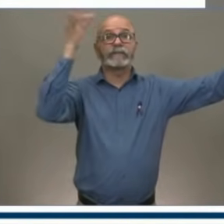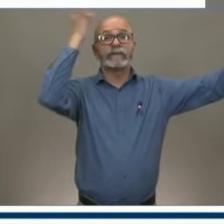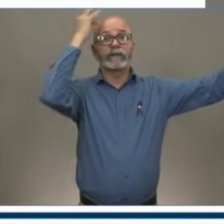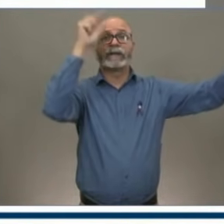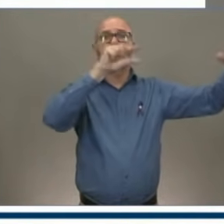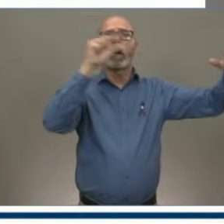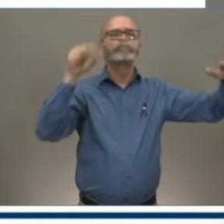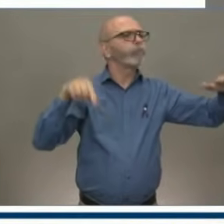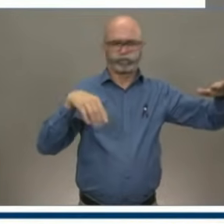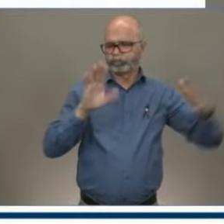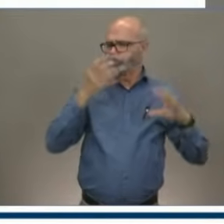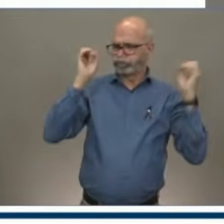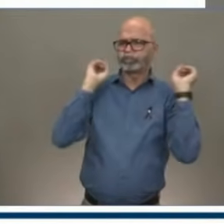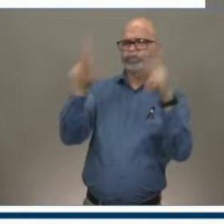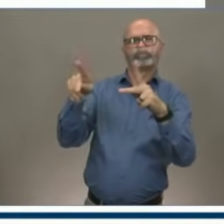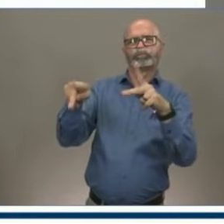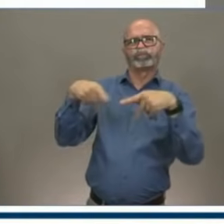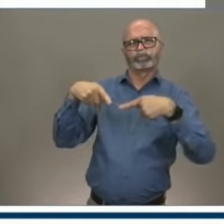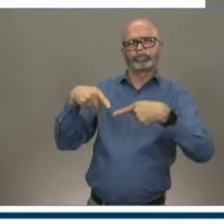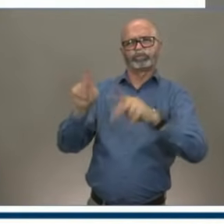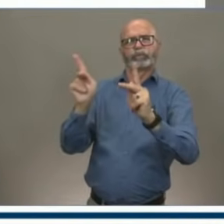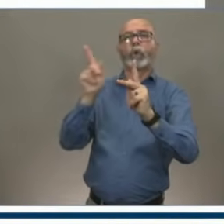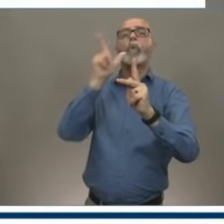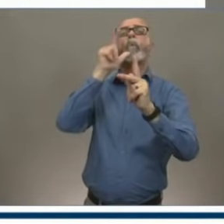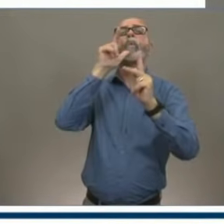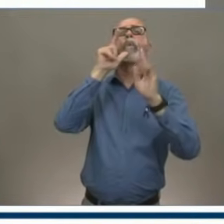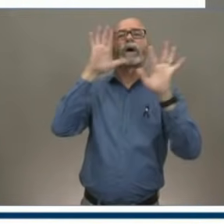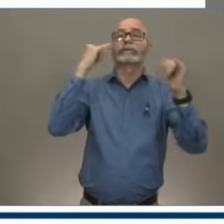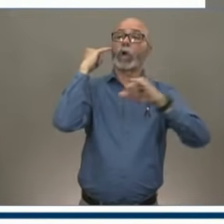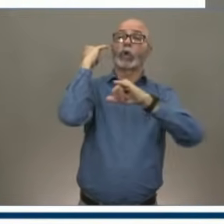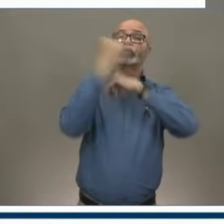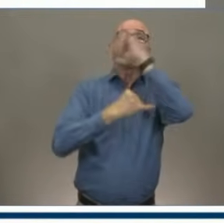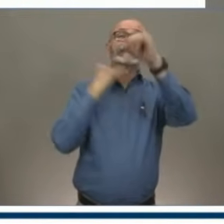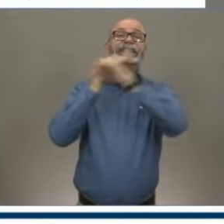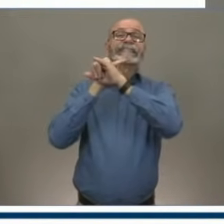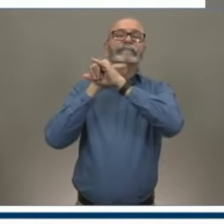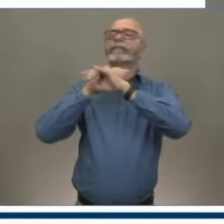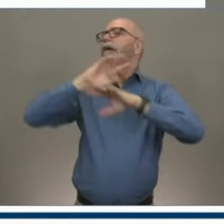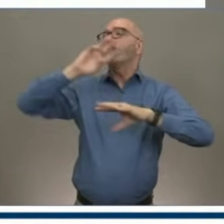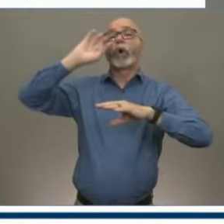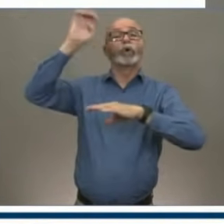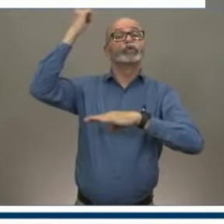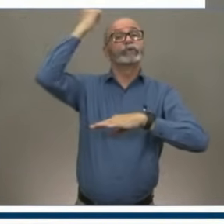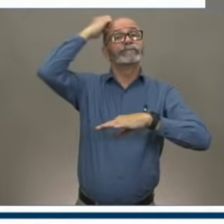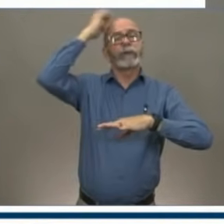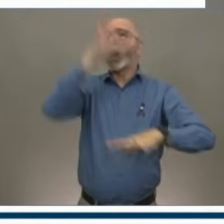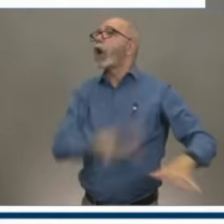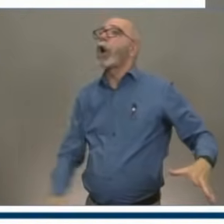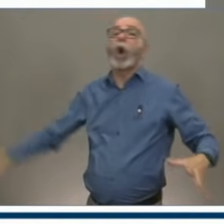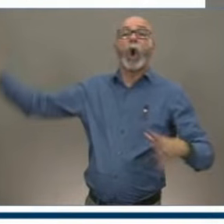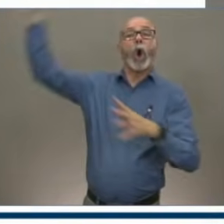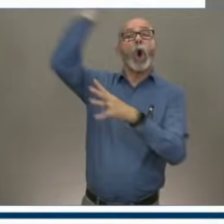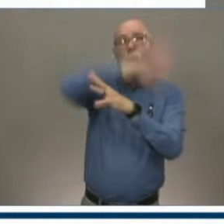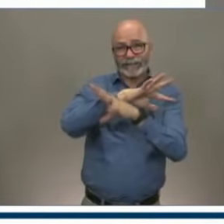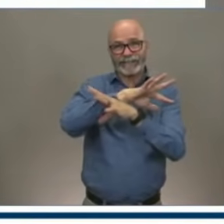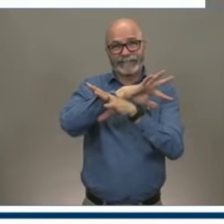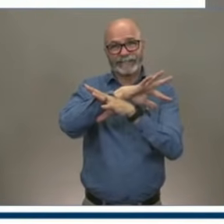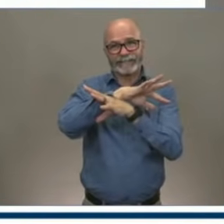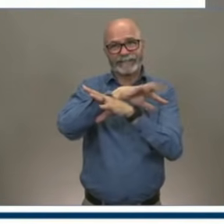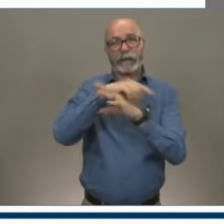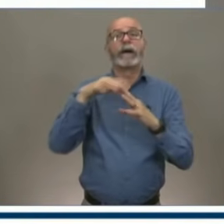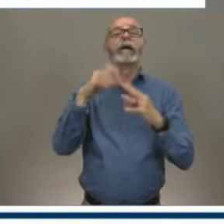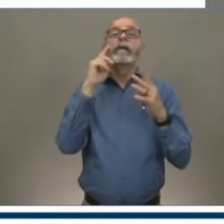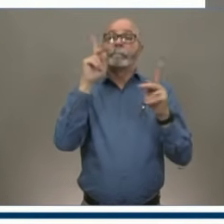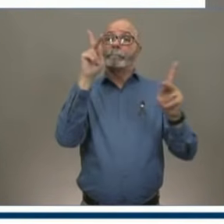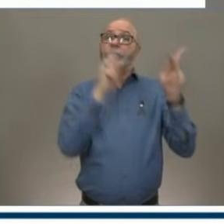also apply to international rotational workers as well. I know many rotational workers have been hoping for a